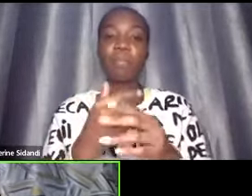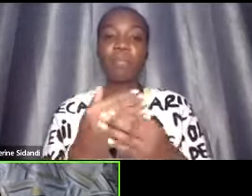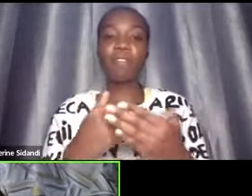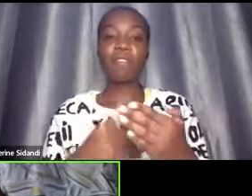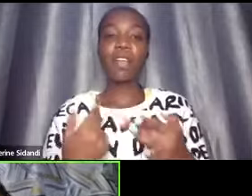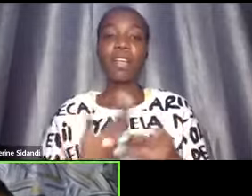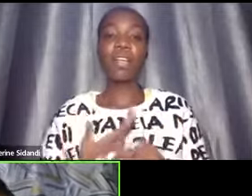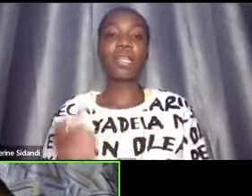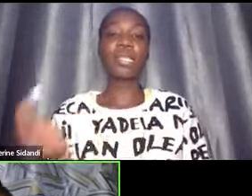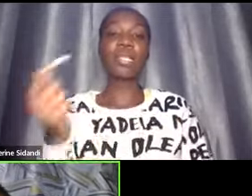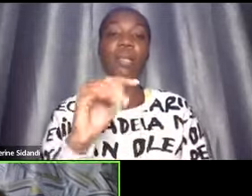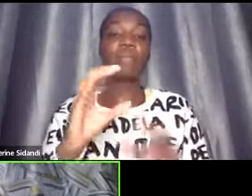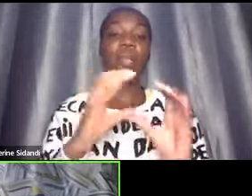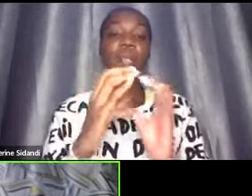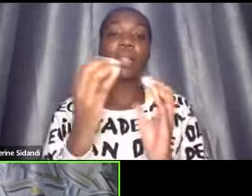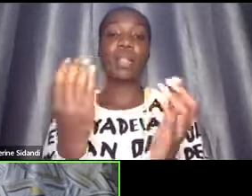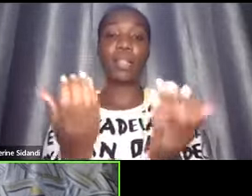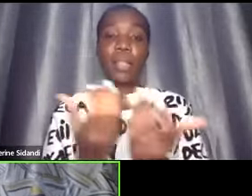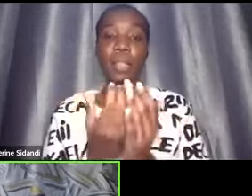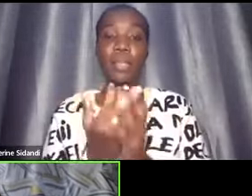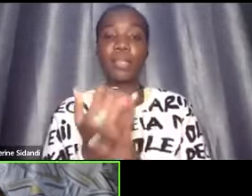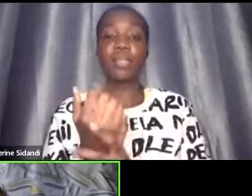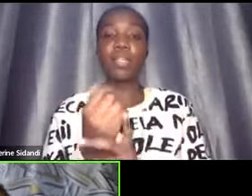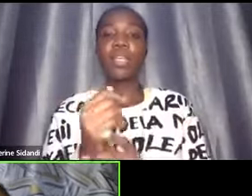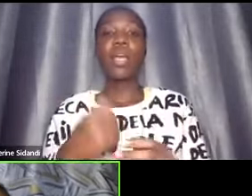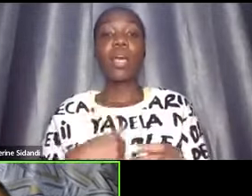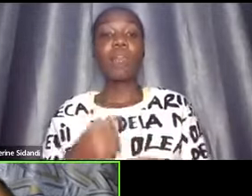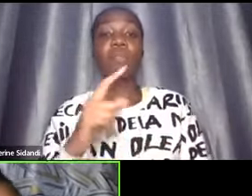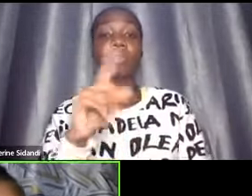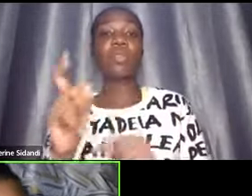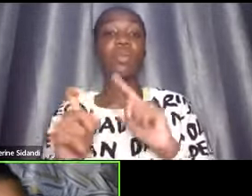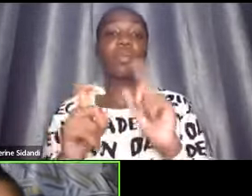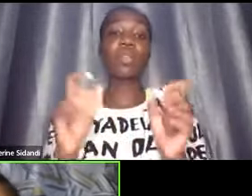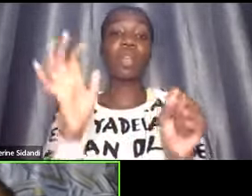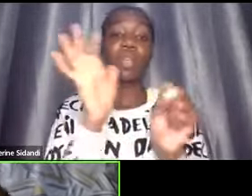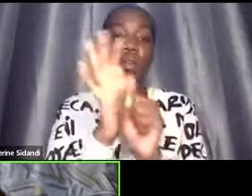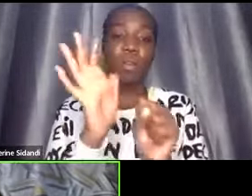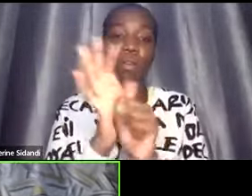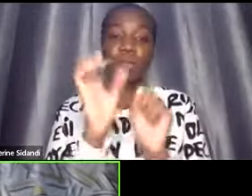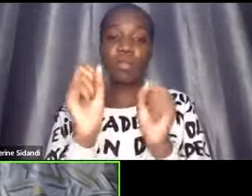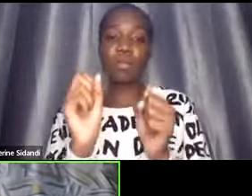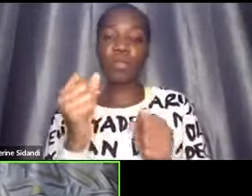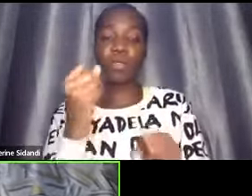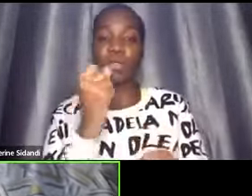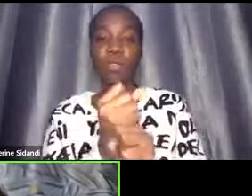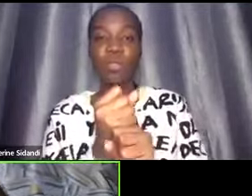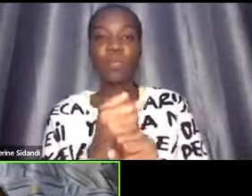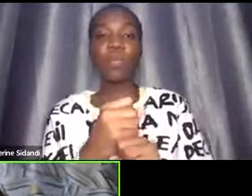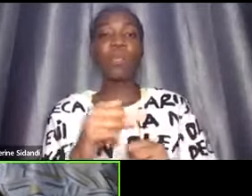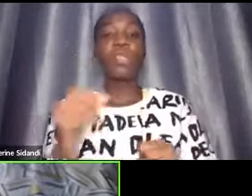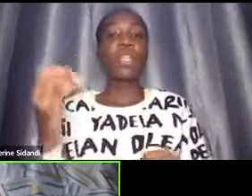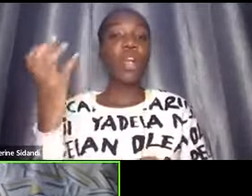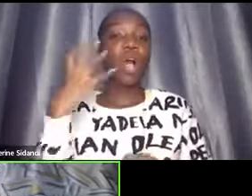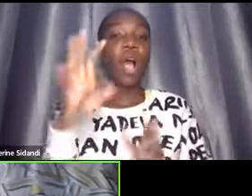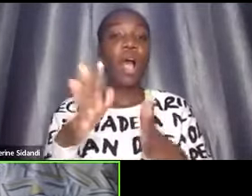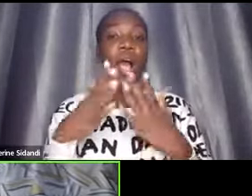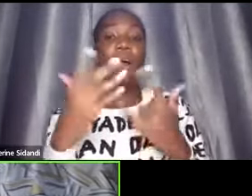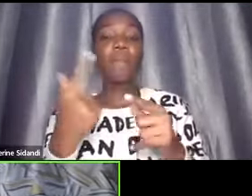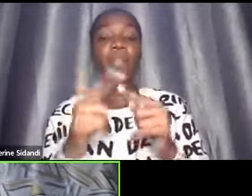the way, there's a lot of questions on how they can join the class. How can they do you do refresher courses on mediation? But before you answer that